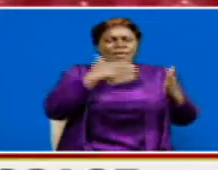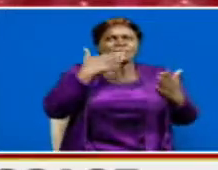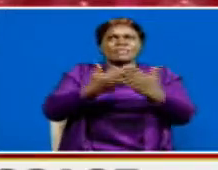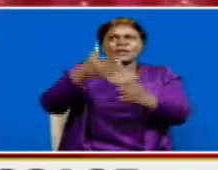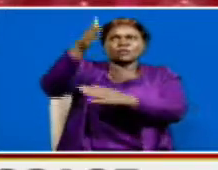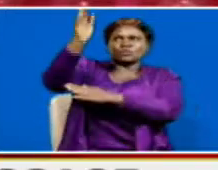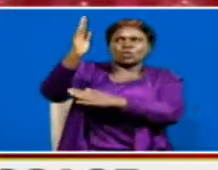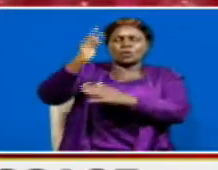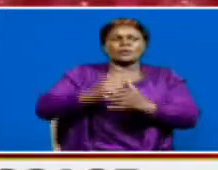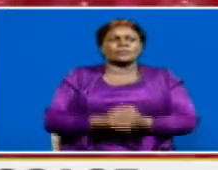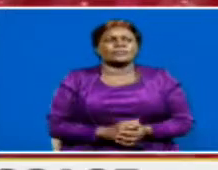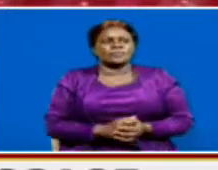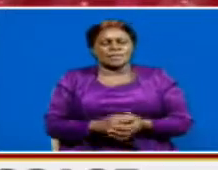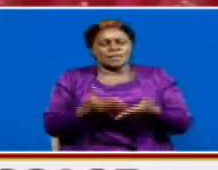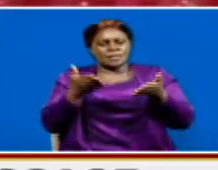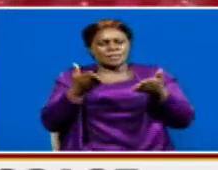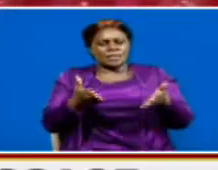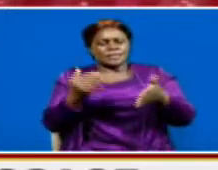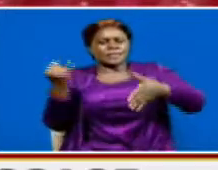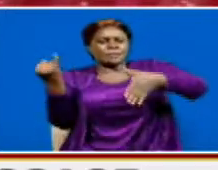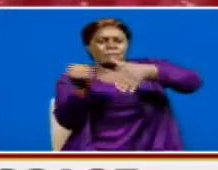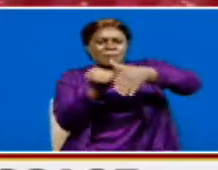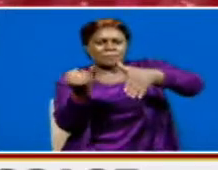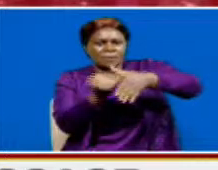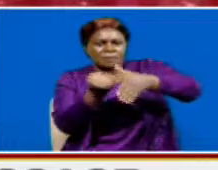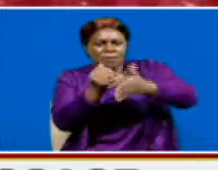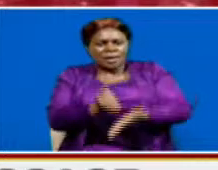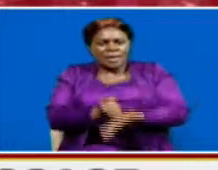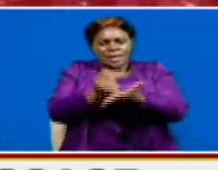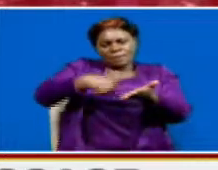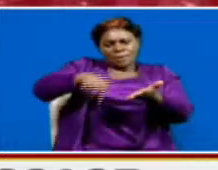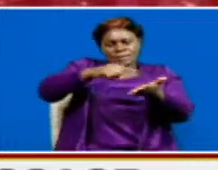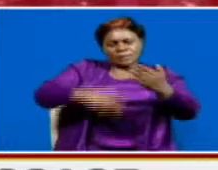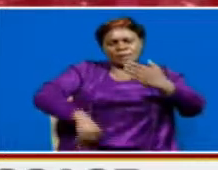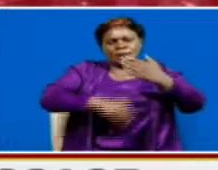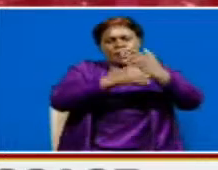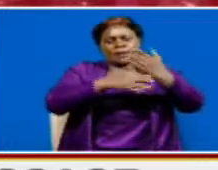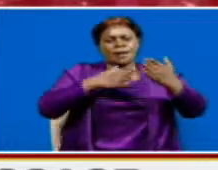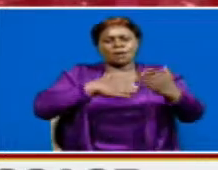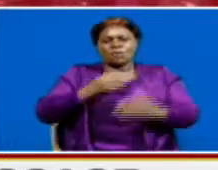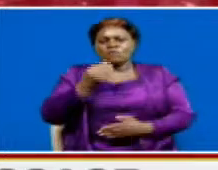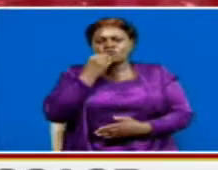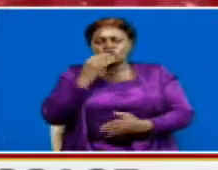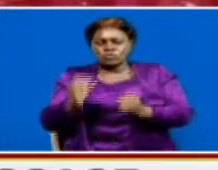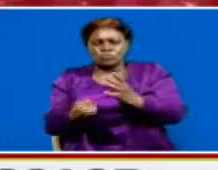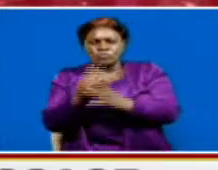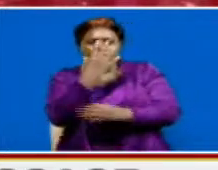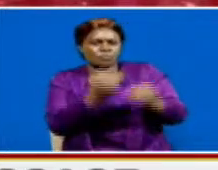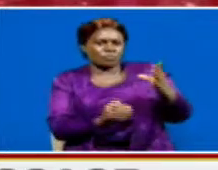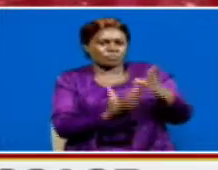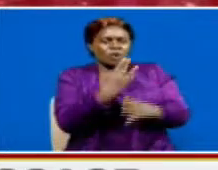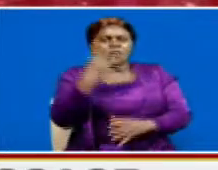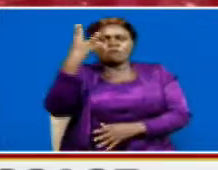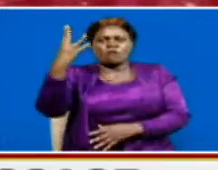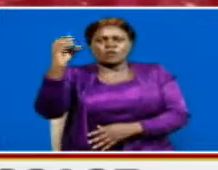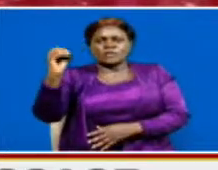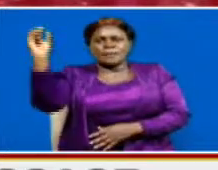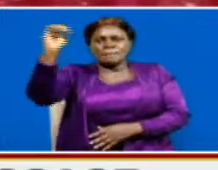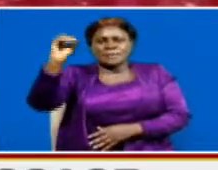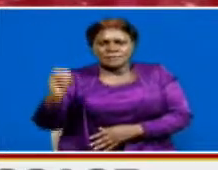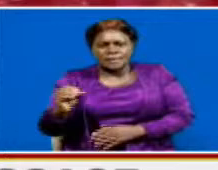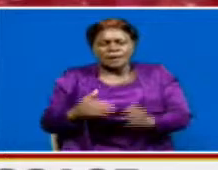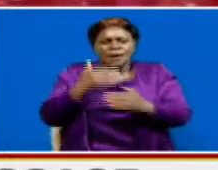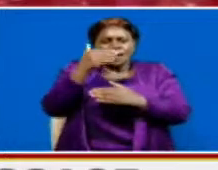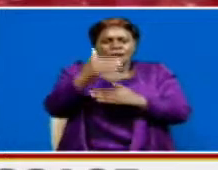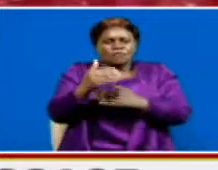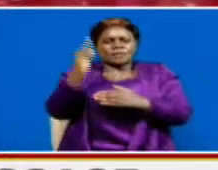God, these interventions have enabled us to increase our food productivity by 40% at